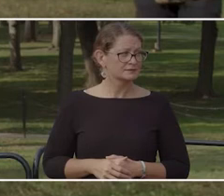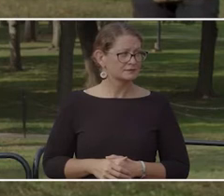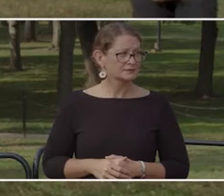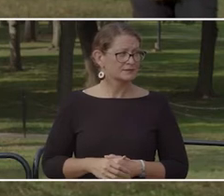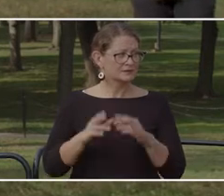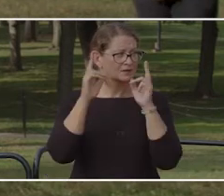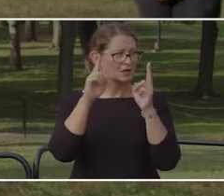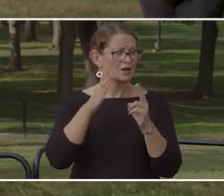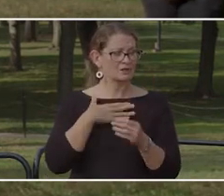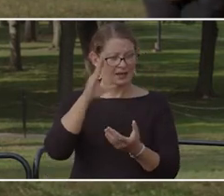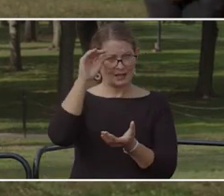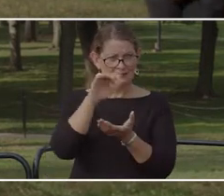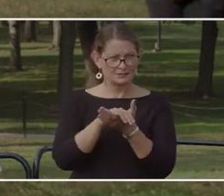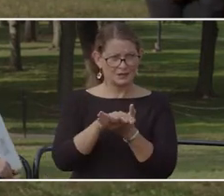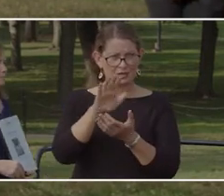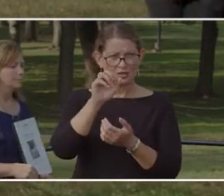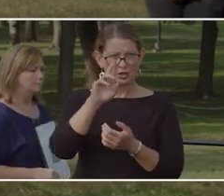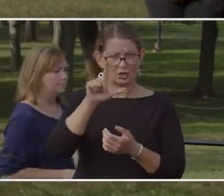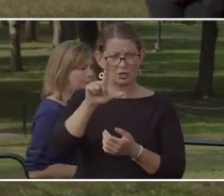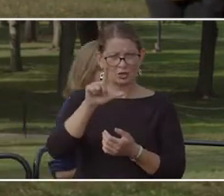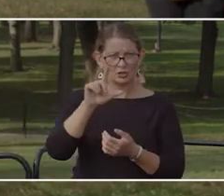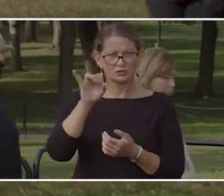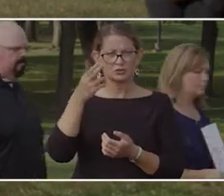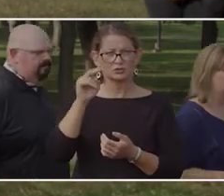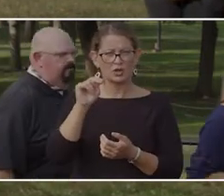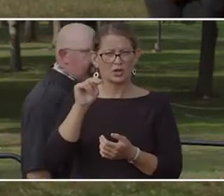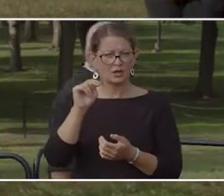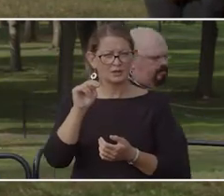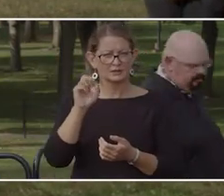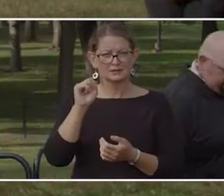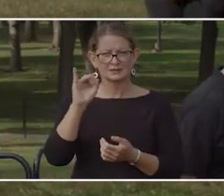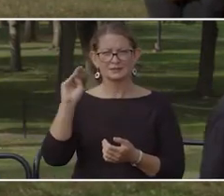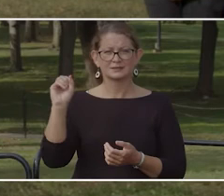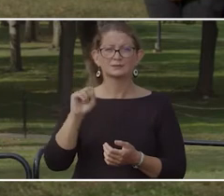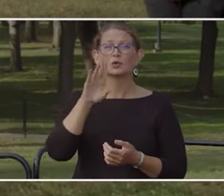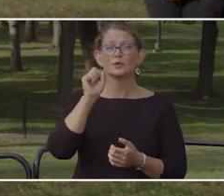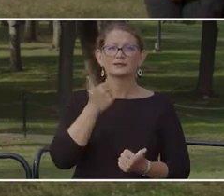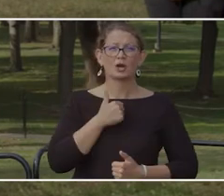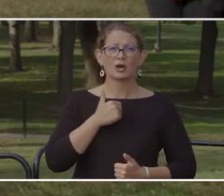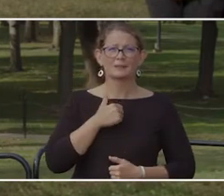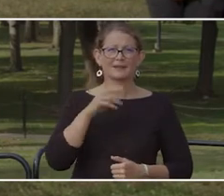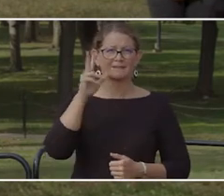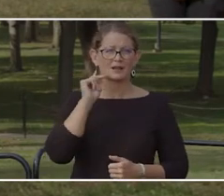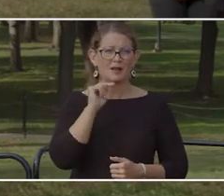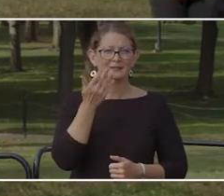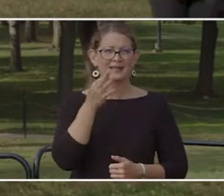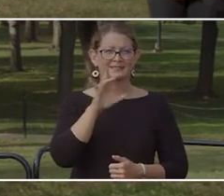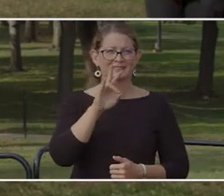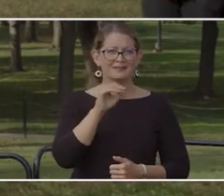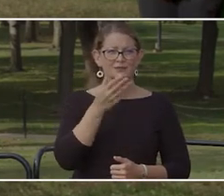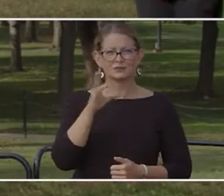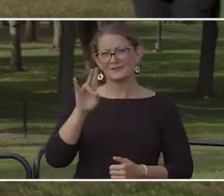In honor of my husband, Colonel John Emerson Sims, U.S. Army, Vietnam, 1970